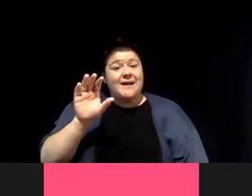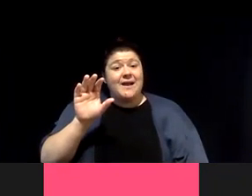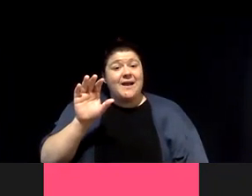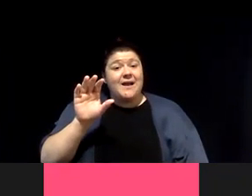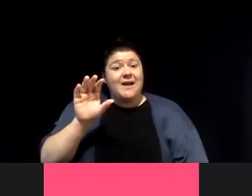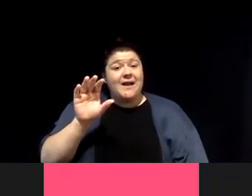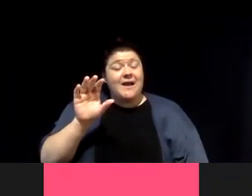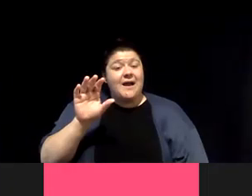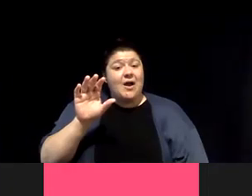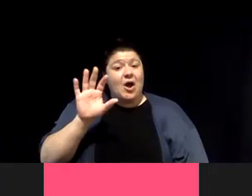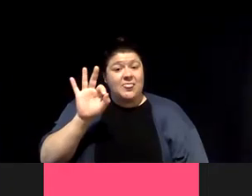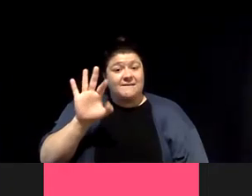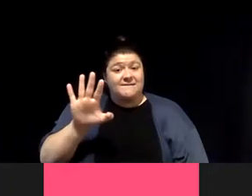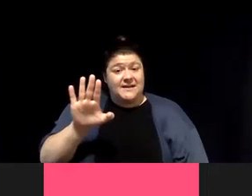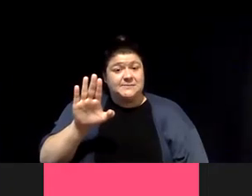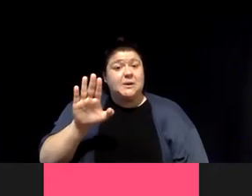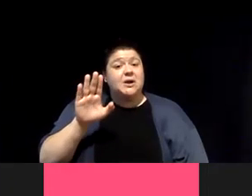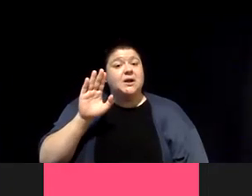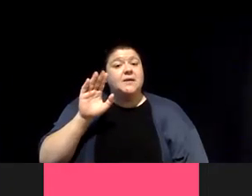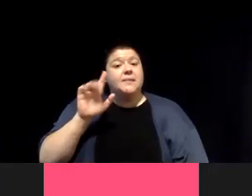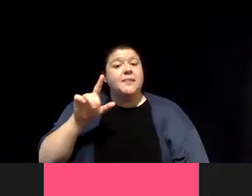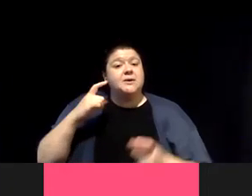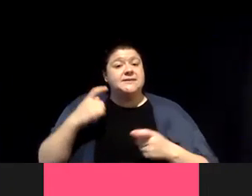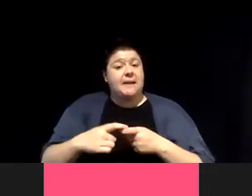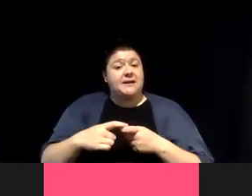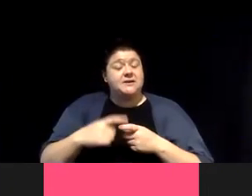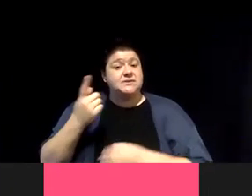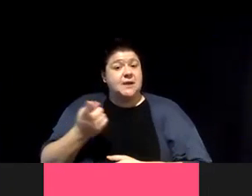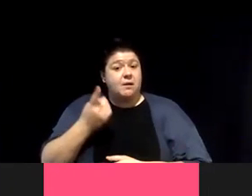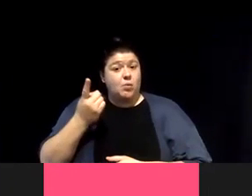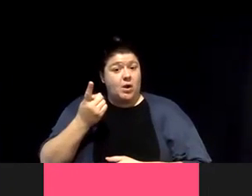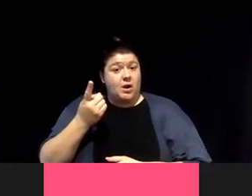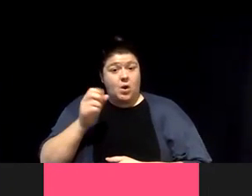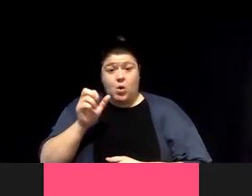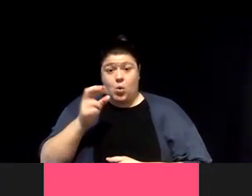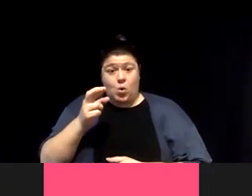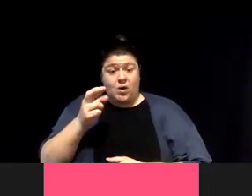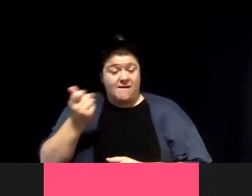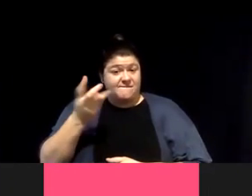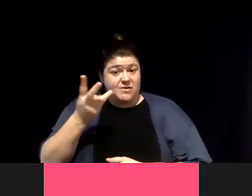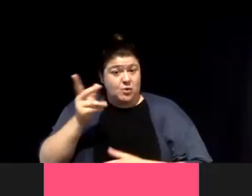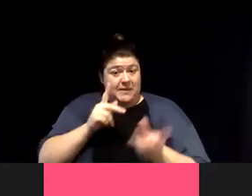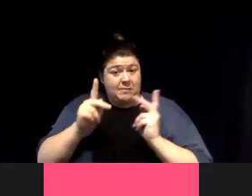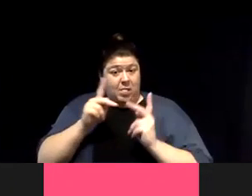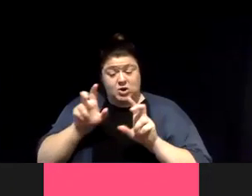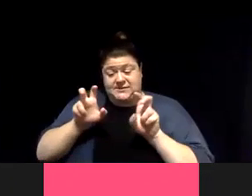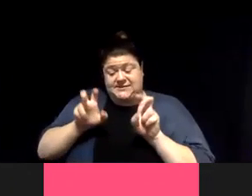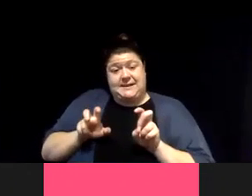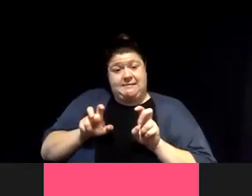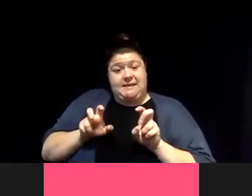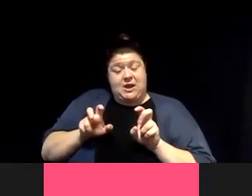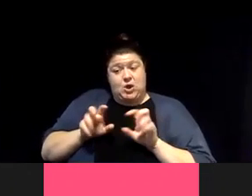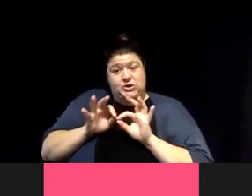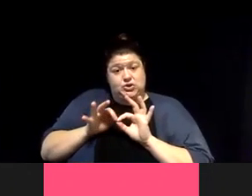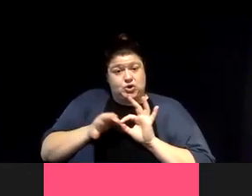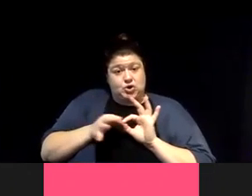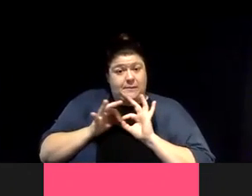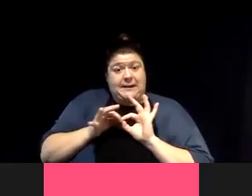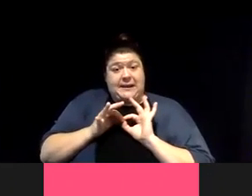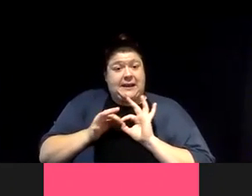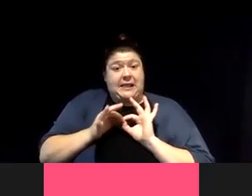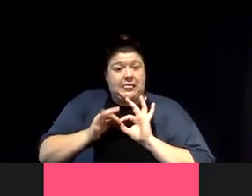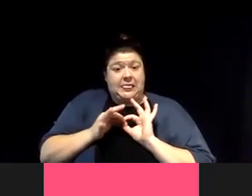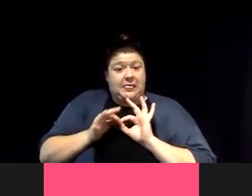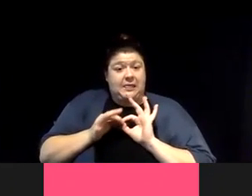are done in Spanish. That means that somebody or a couple of somebodies are sitting there interpreting